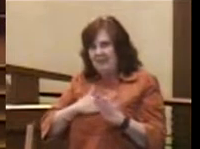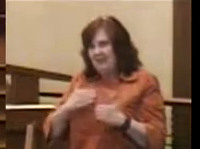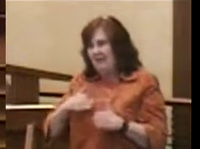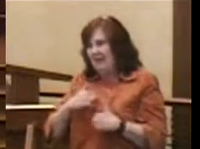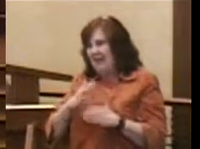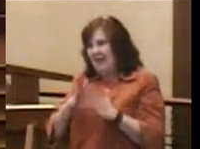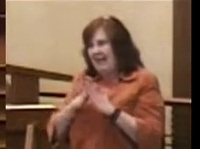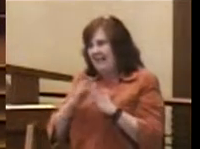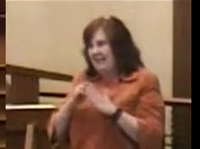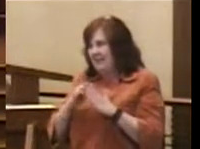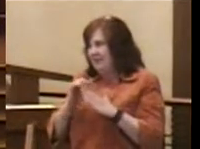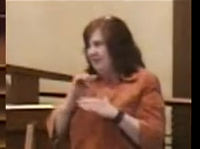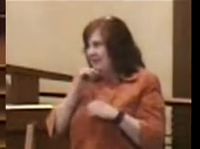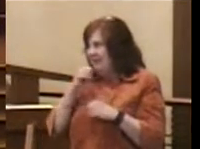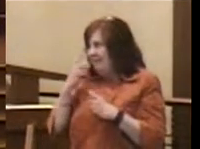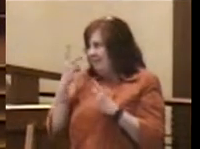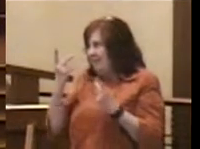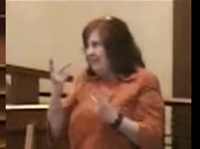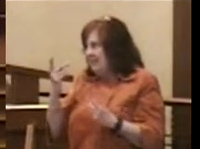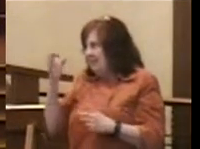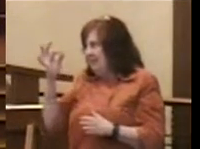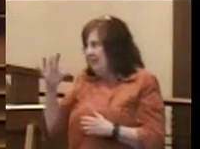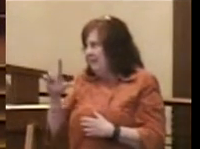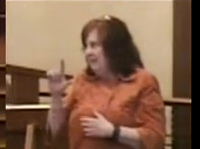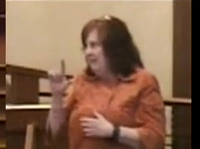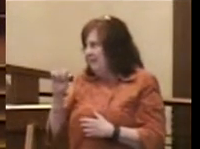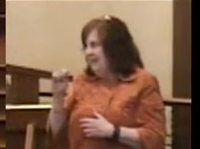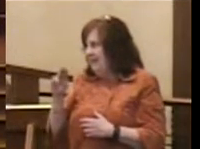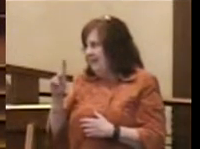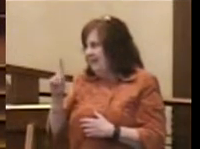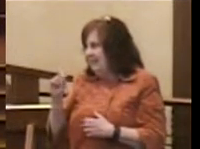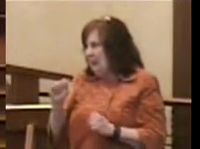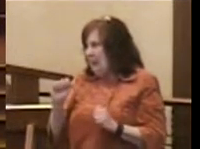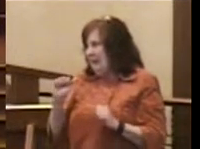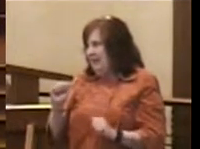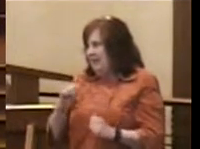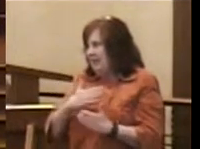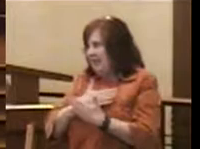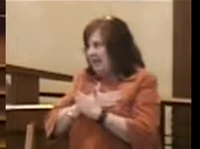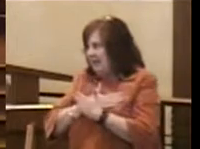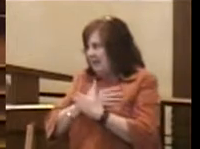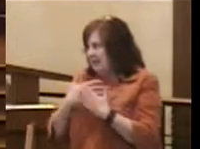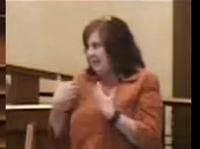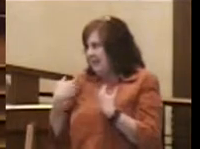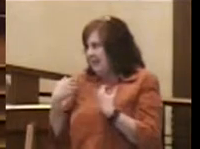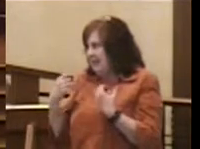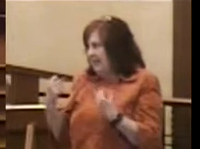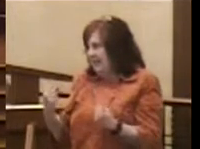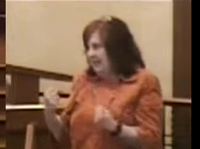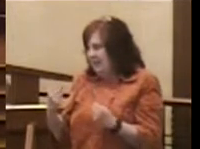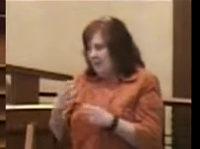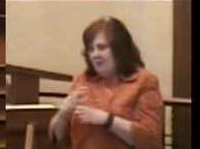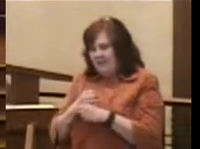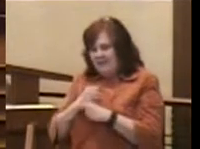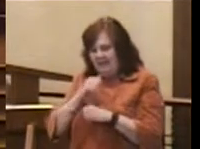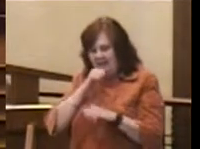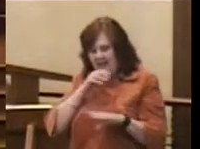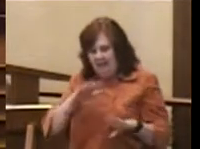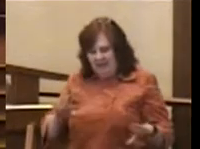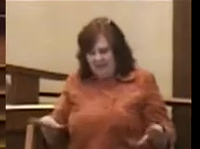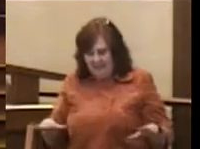kindly ask that you do not visit Pastor Linda at the hospital so that she can rest and heal. Receive this